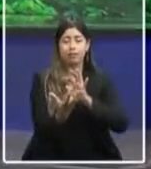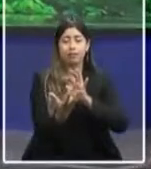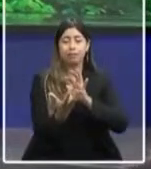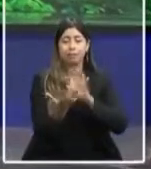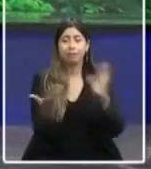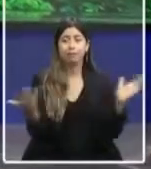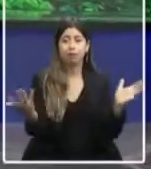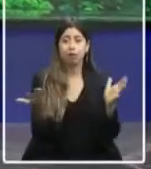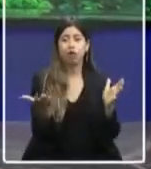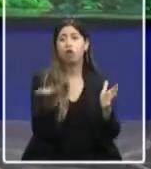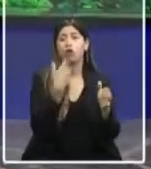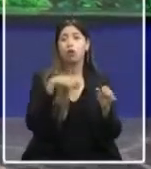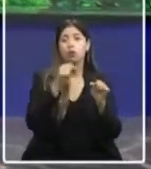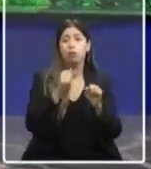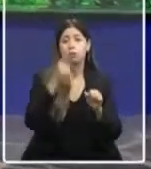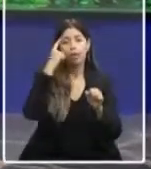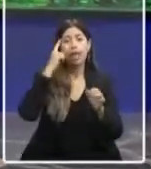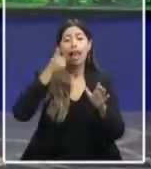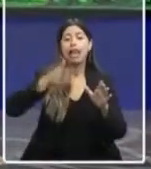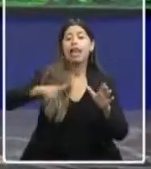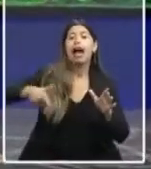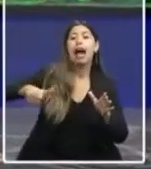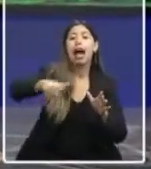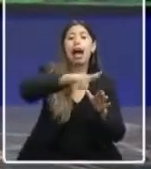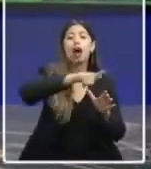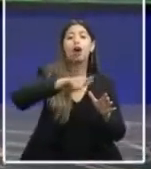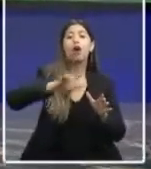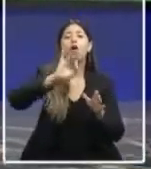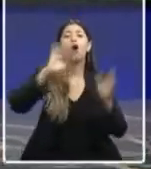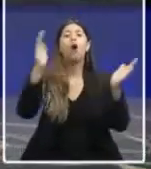a wetland, a mangrove forest,